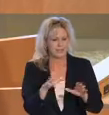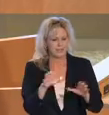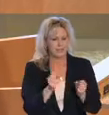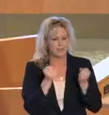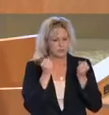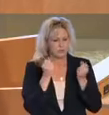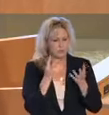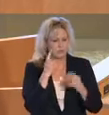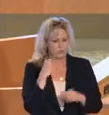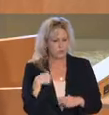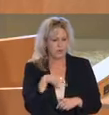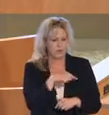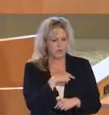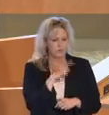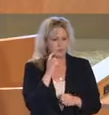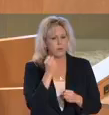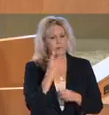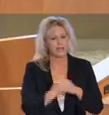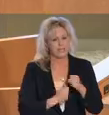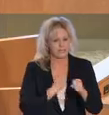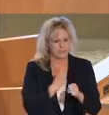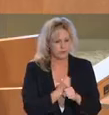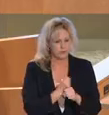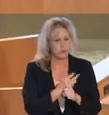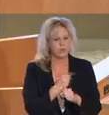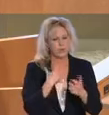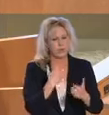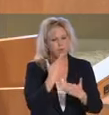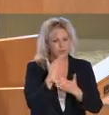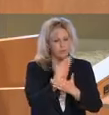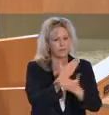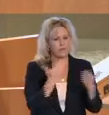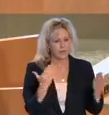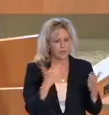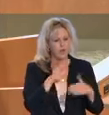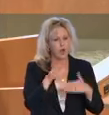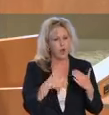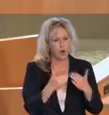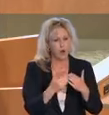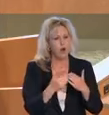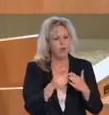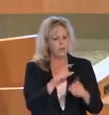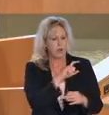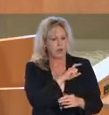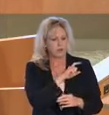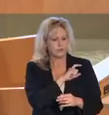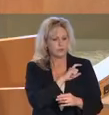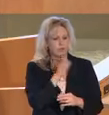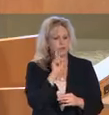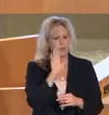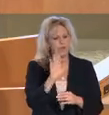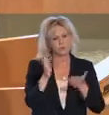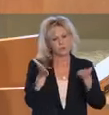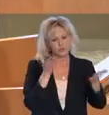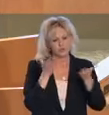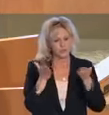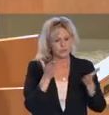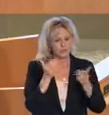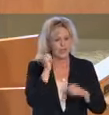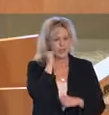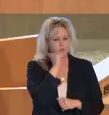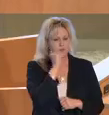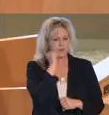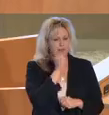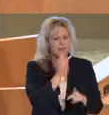in public safety for all these years. And we want to thank all our public safety for their frontline services on a daily